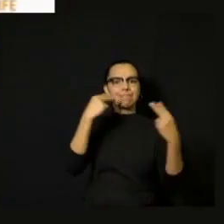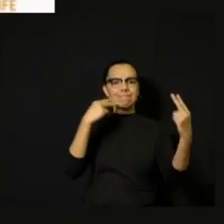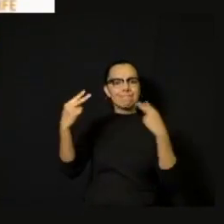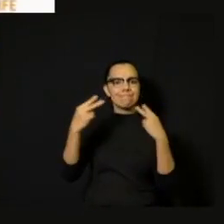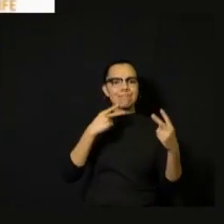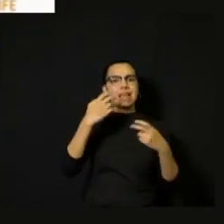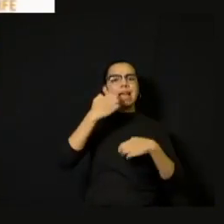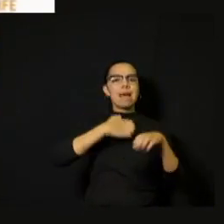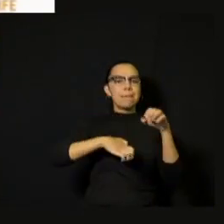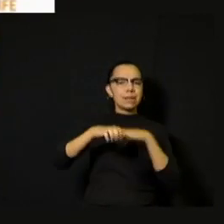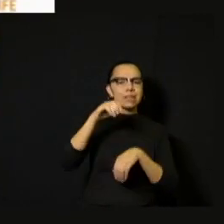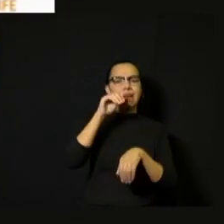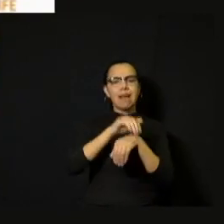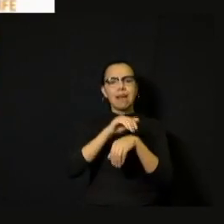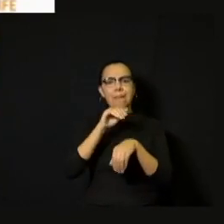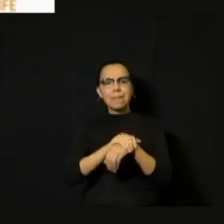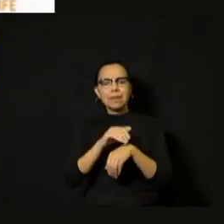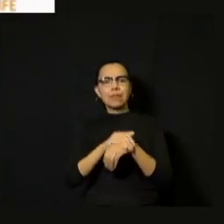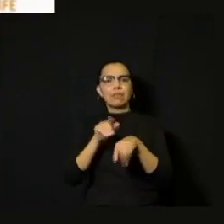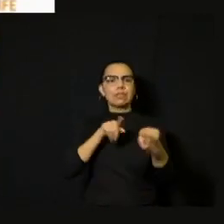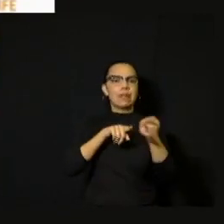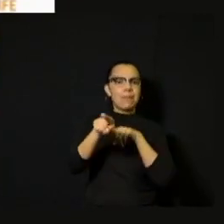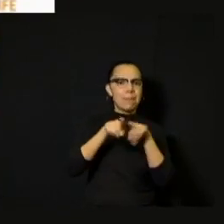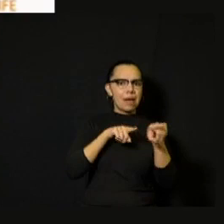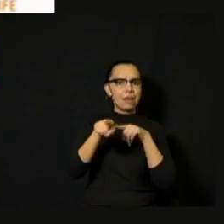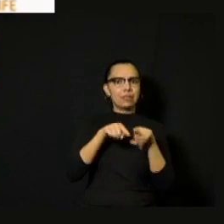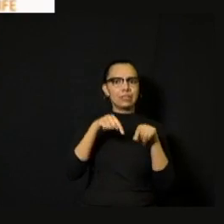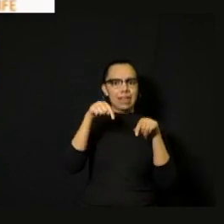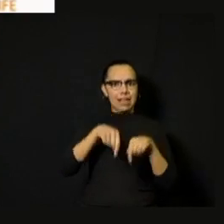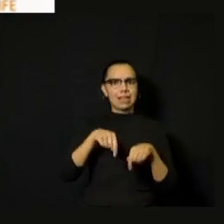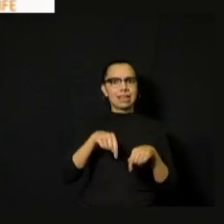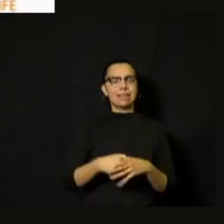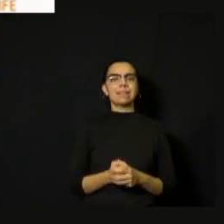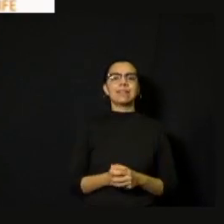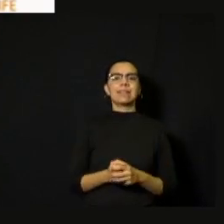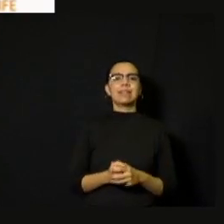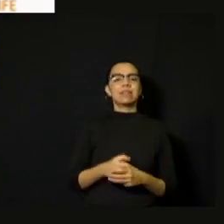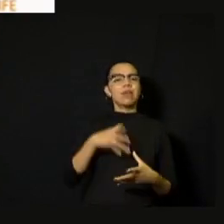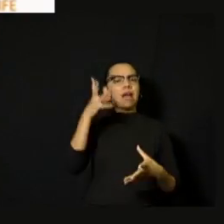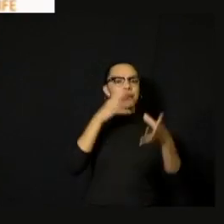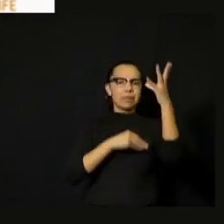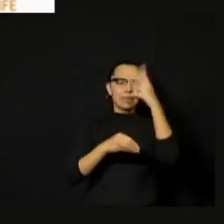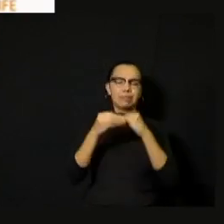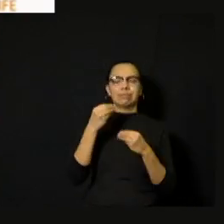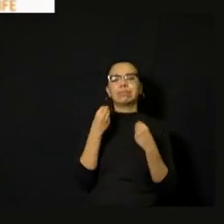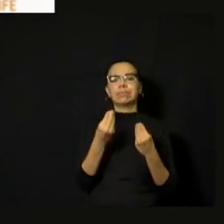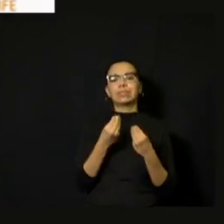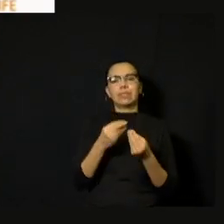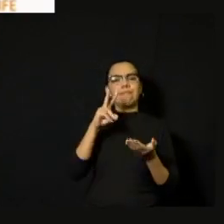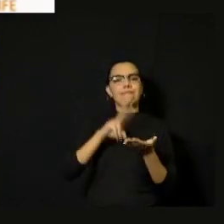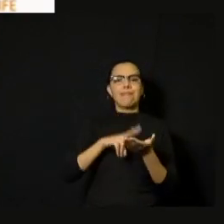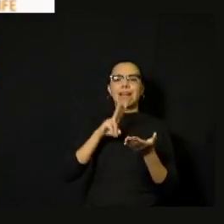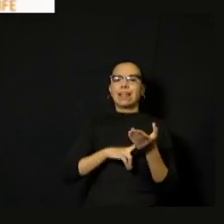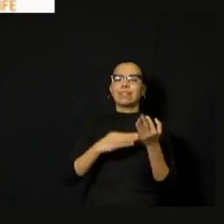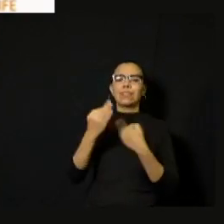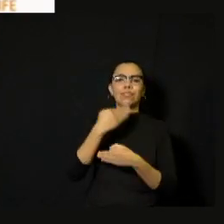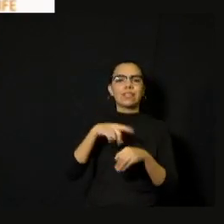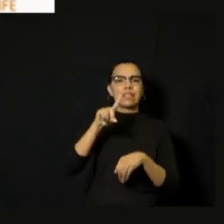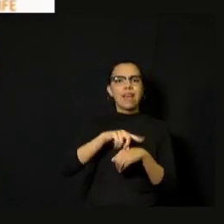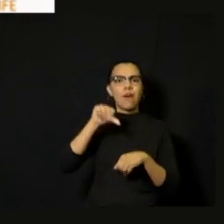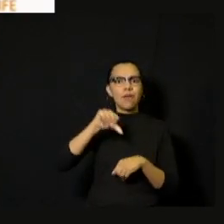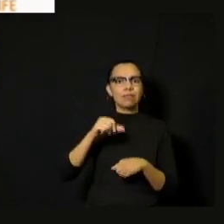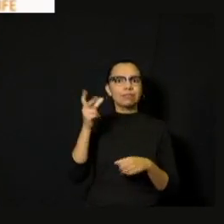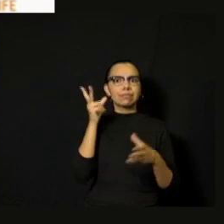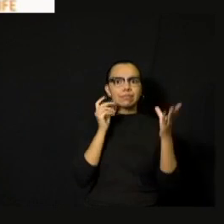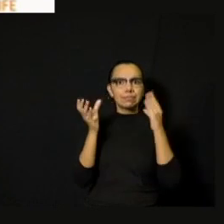watching us, distributors, friends, peers, brothers who are here. We've learned so many things. All the things we learn is